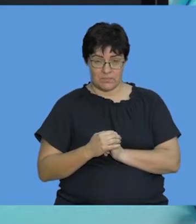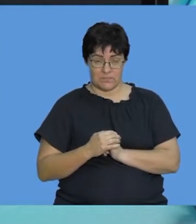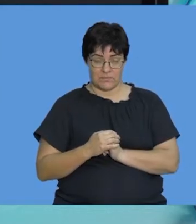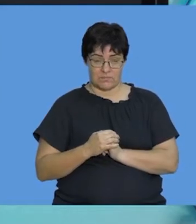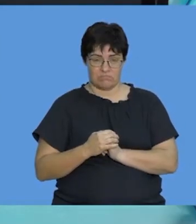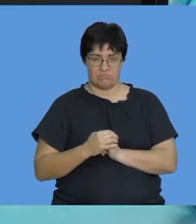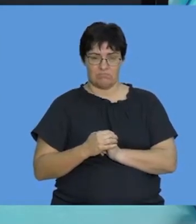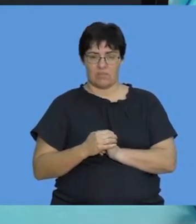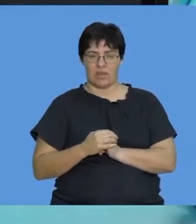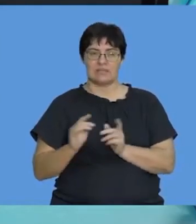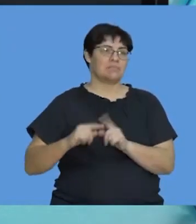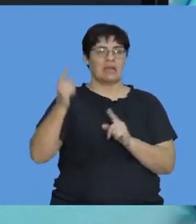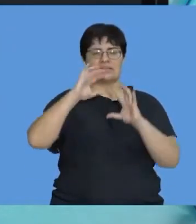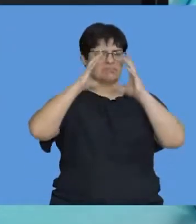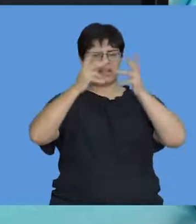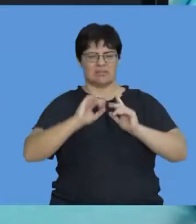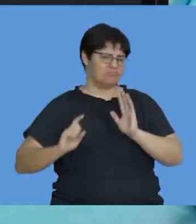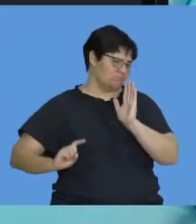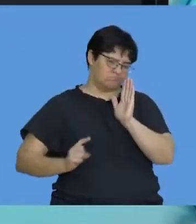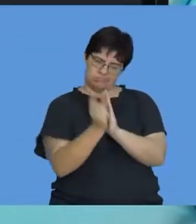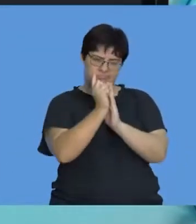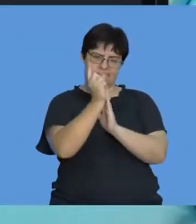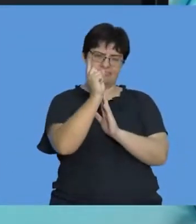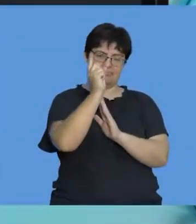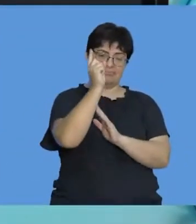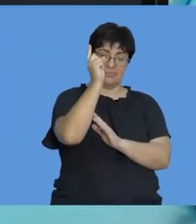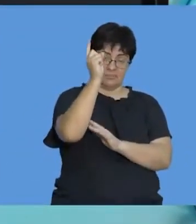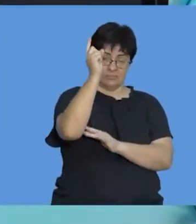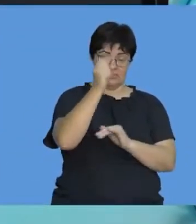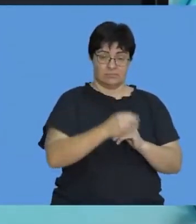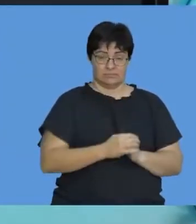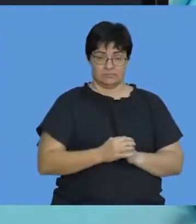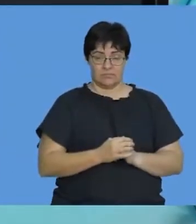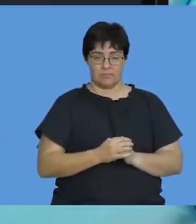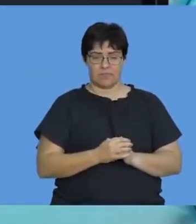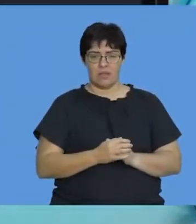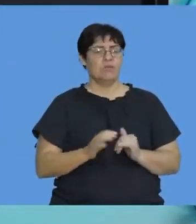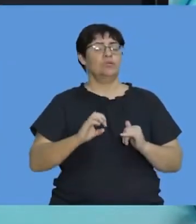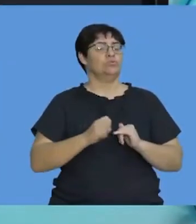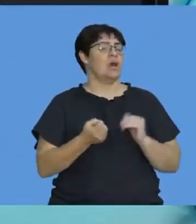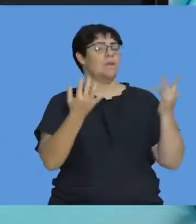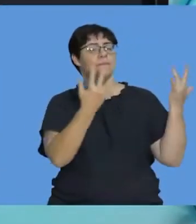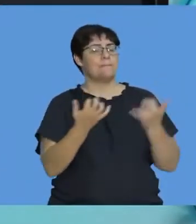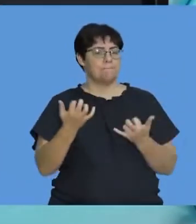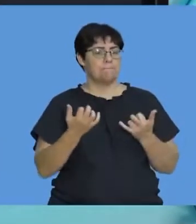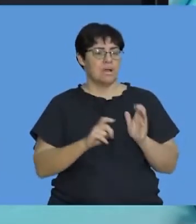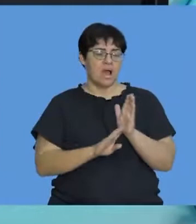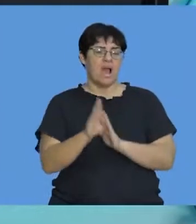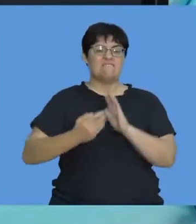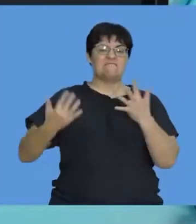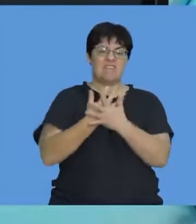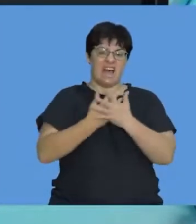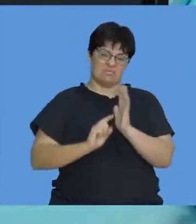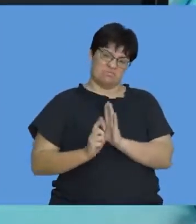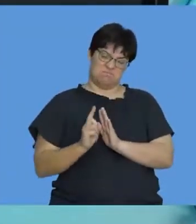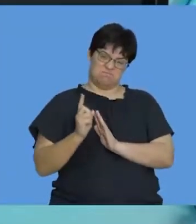So a spaceship, a space rocket, whatever, we launch something up in the air, and we try and work out what the